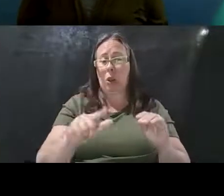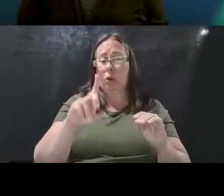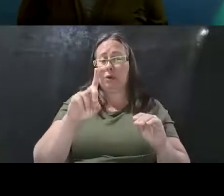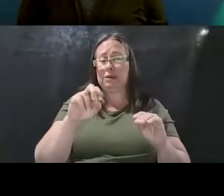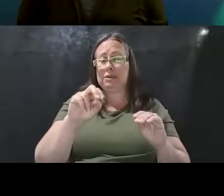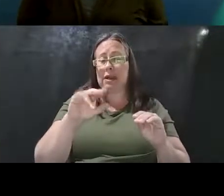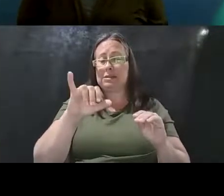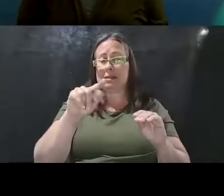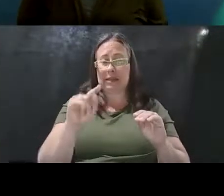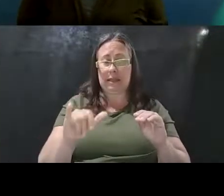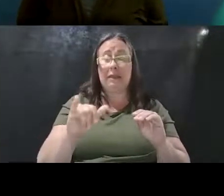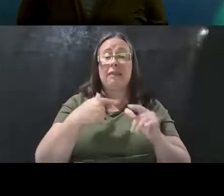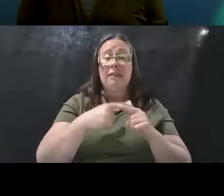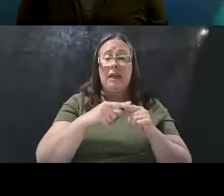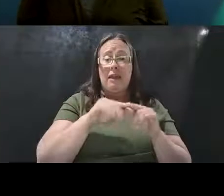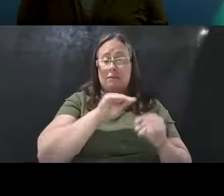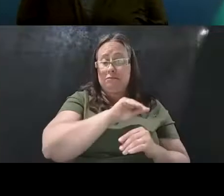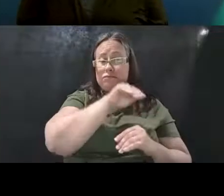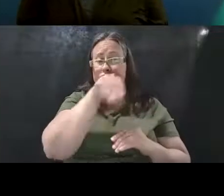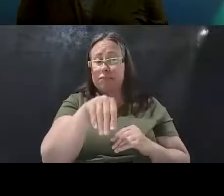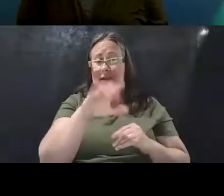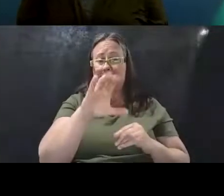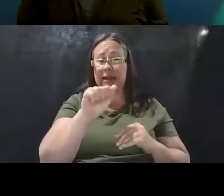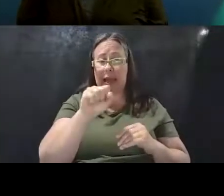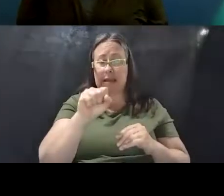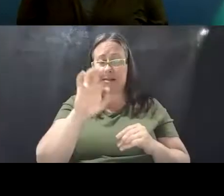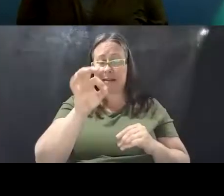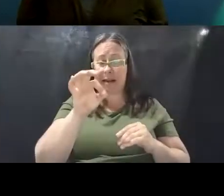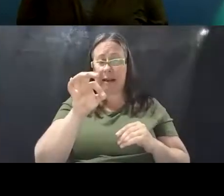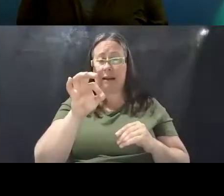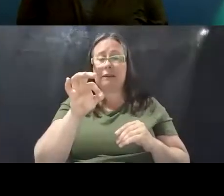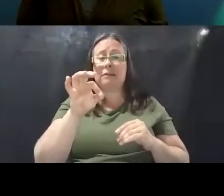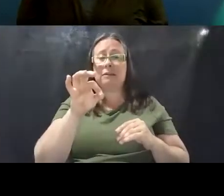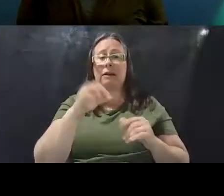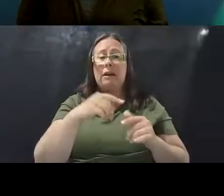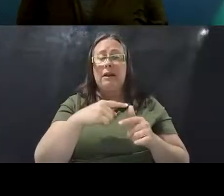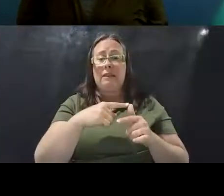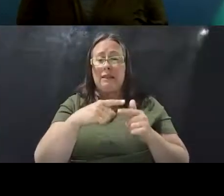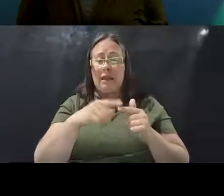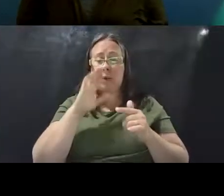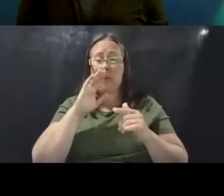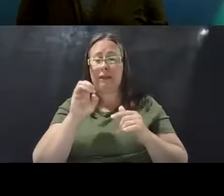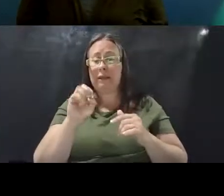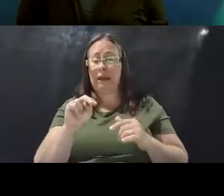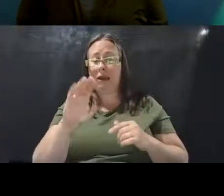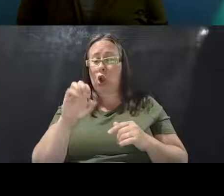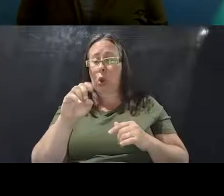introduce Cas9, the guide RNA, and a synthetic oligo that encodes the